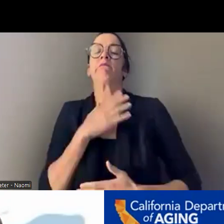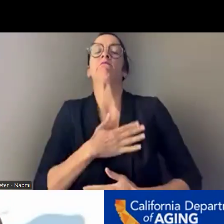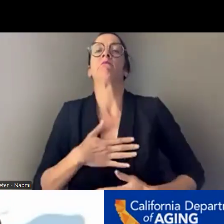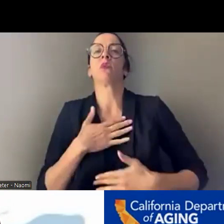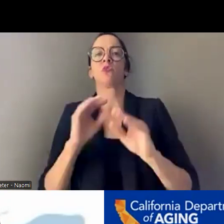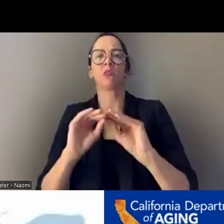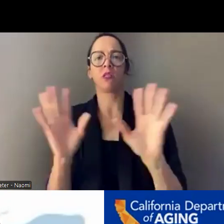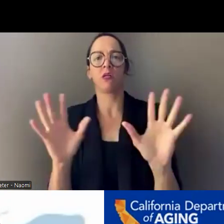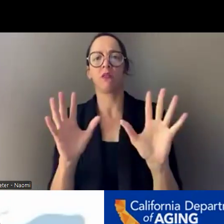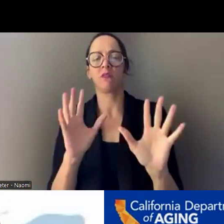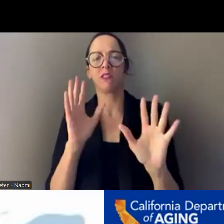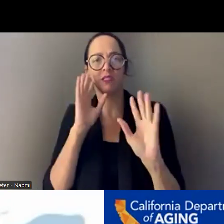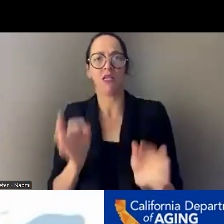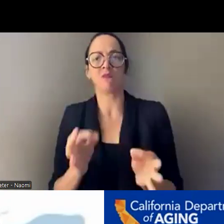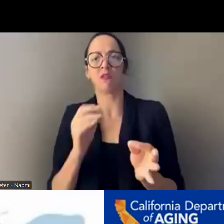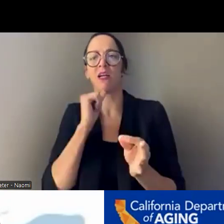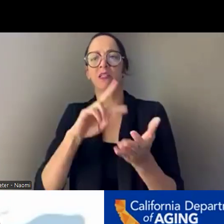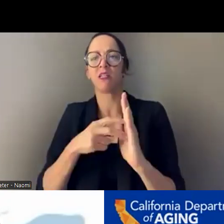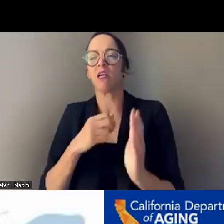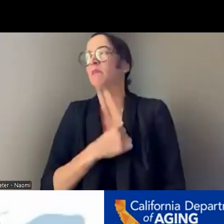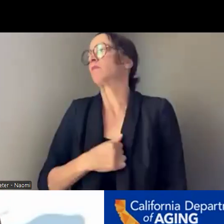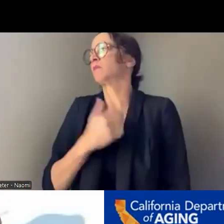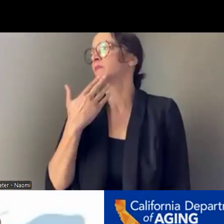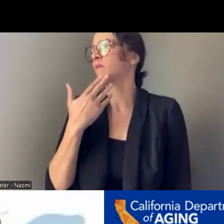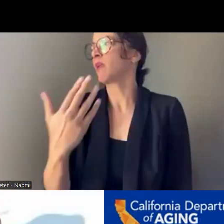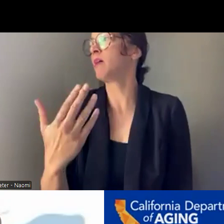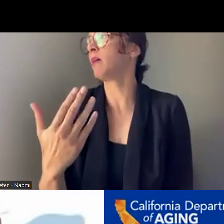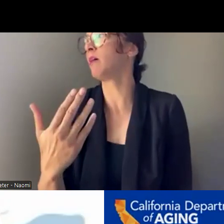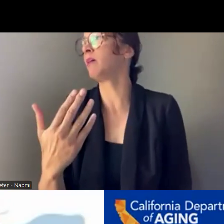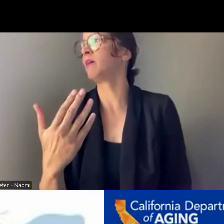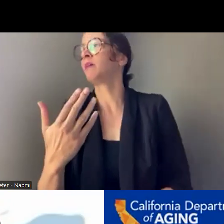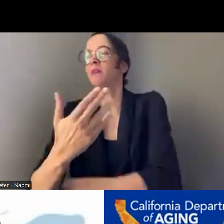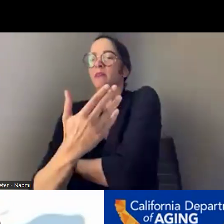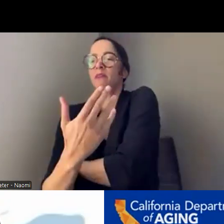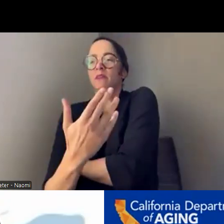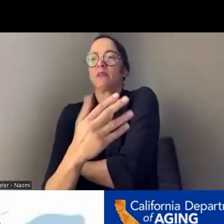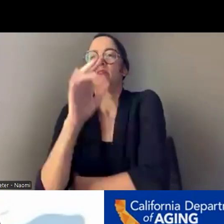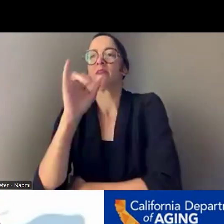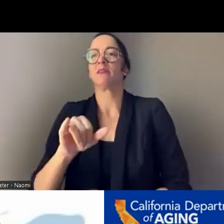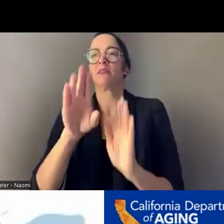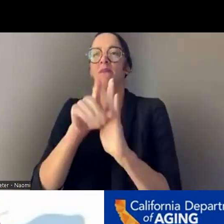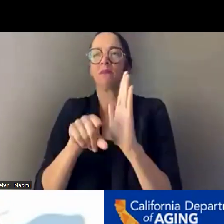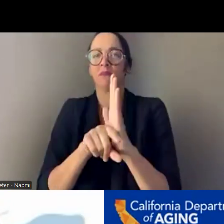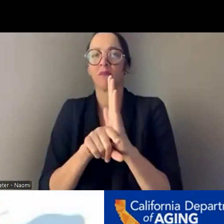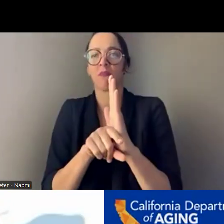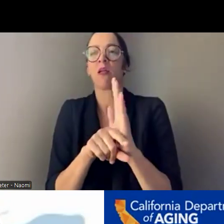certainly unintentional. So thank you. I thought it was background information. I didn't realize that. No. We had 2